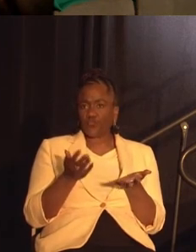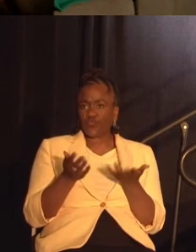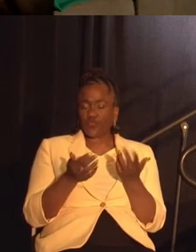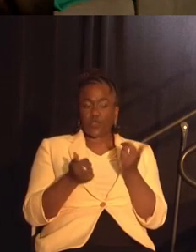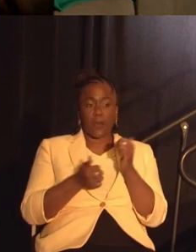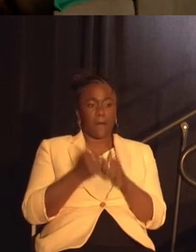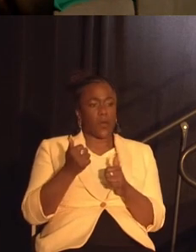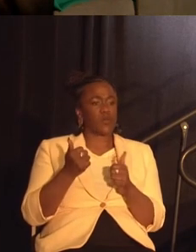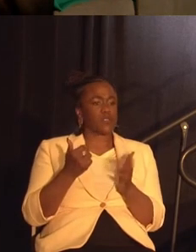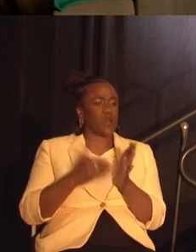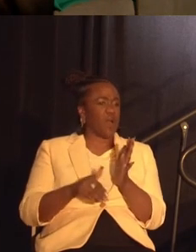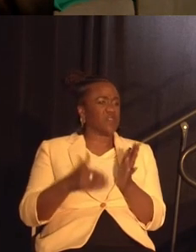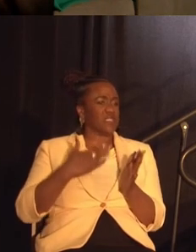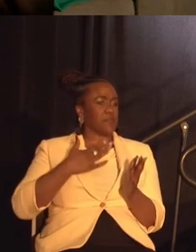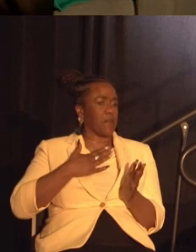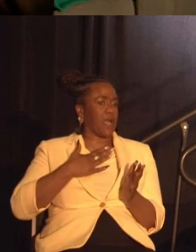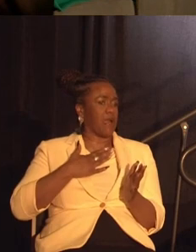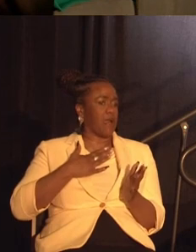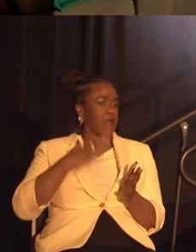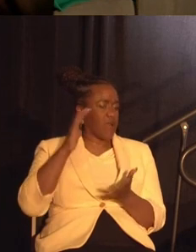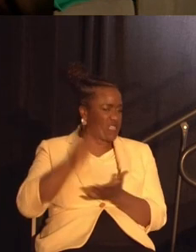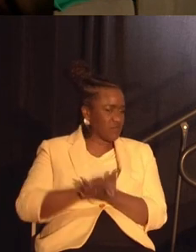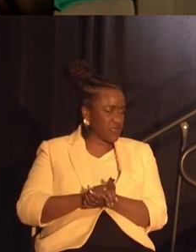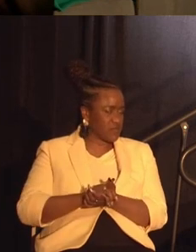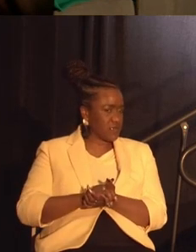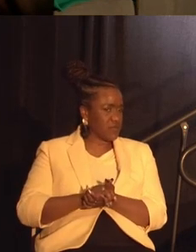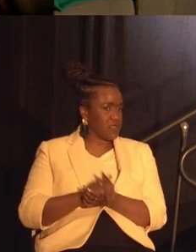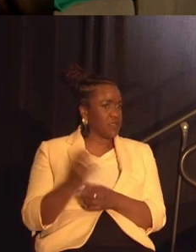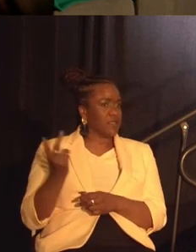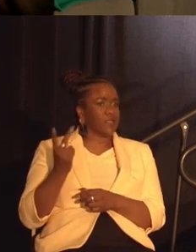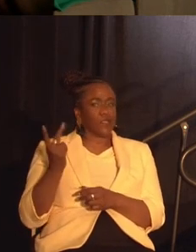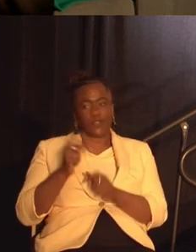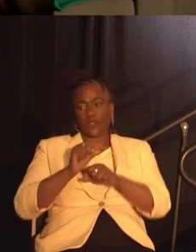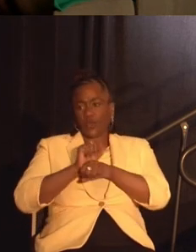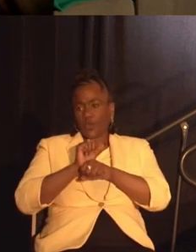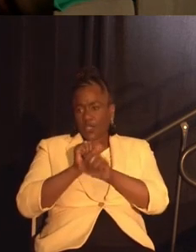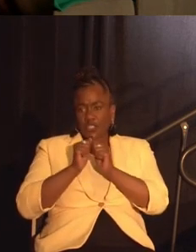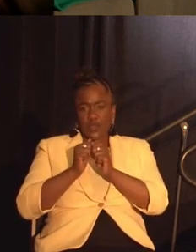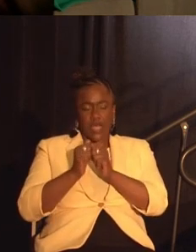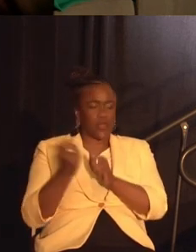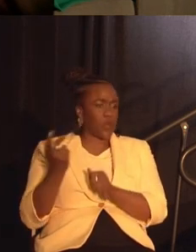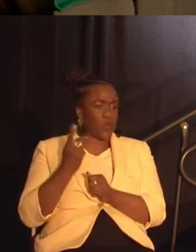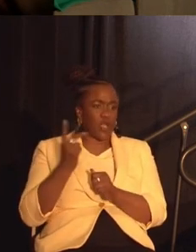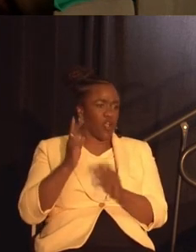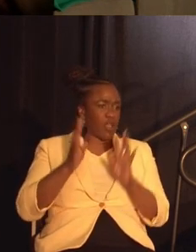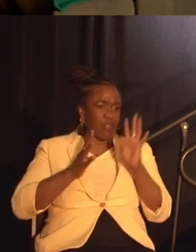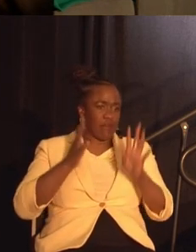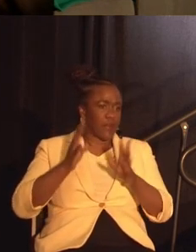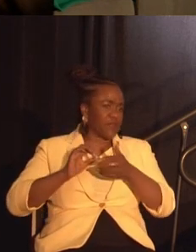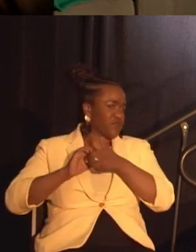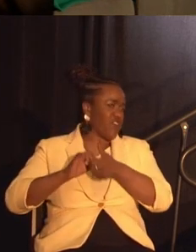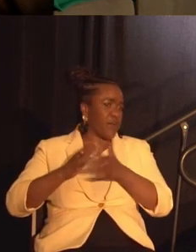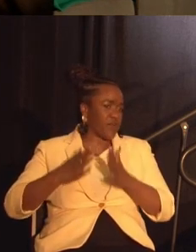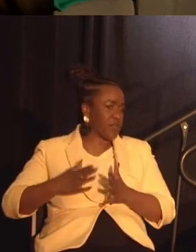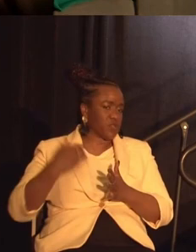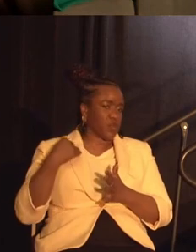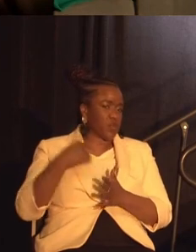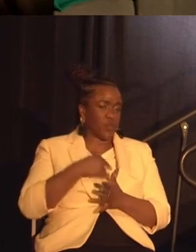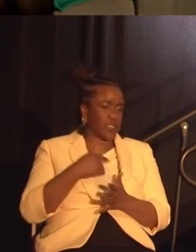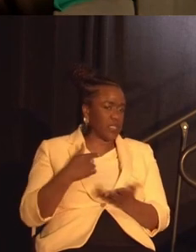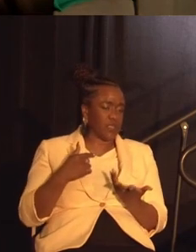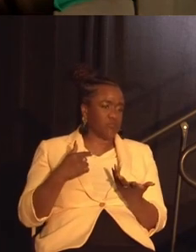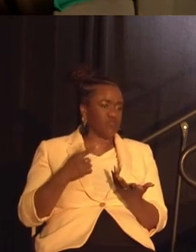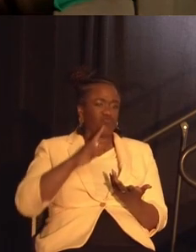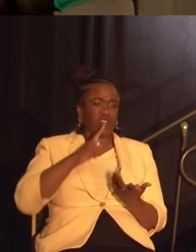most frequently to my husband, because we've been together forever and we're creative collaborators too, and he just really understands me